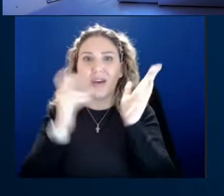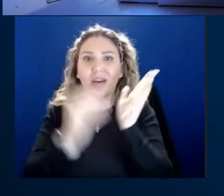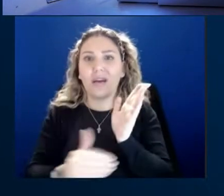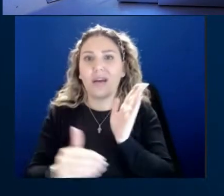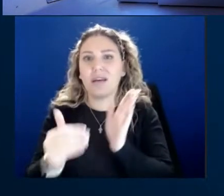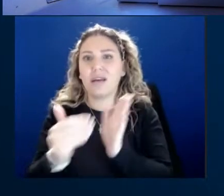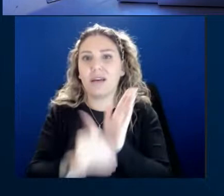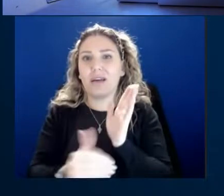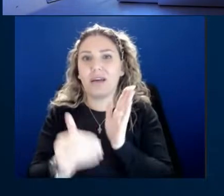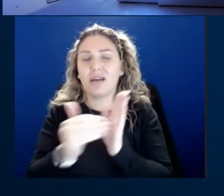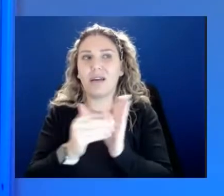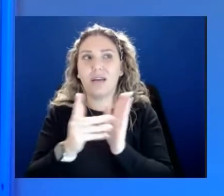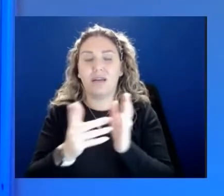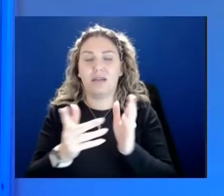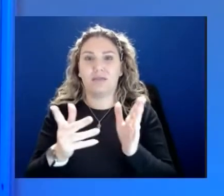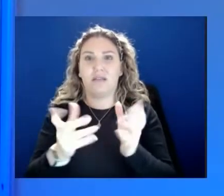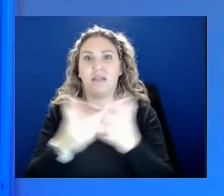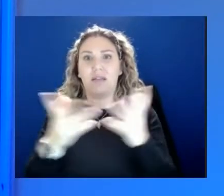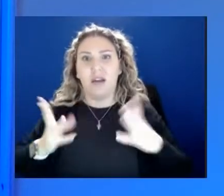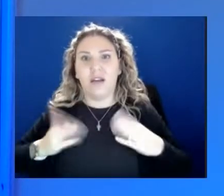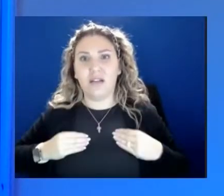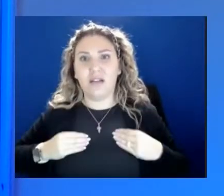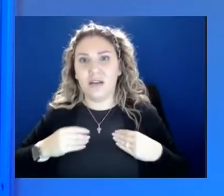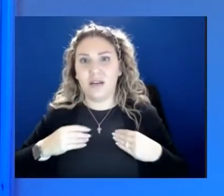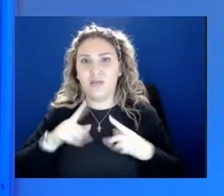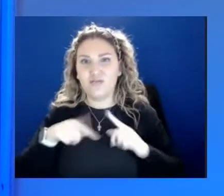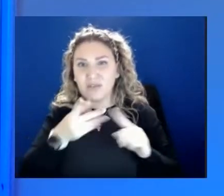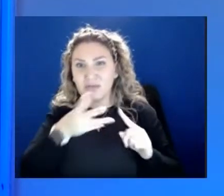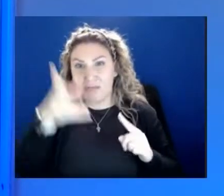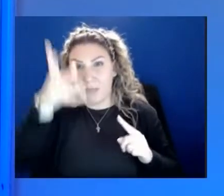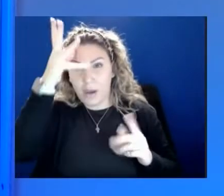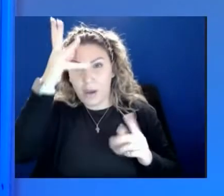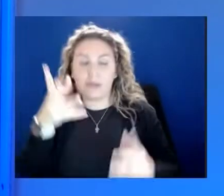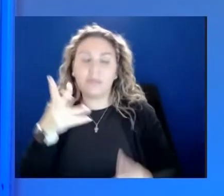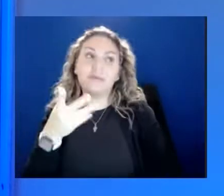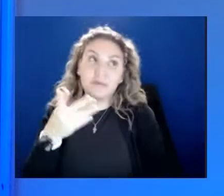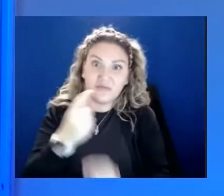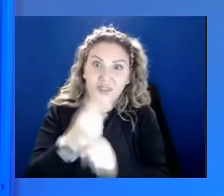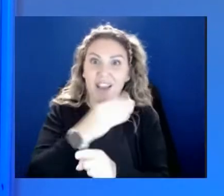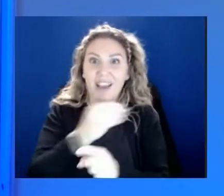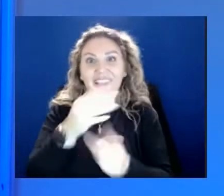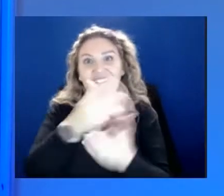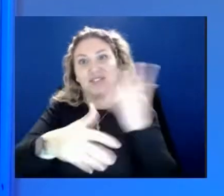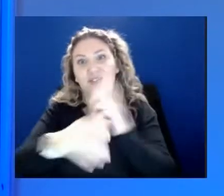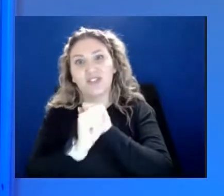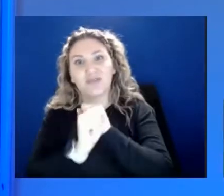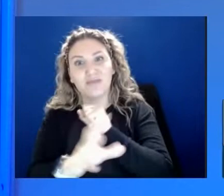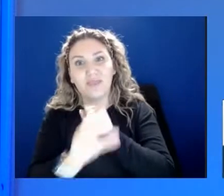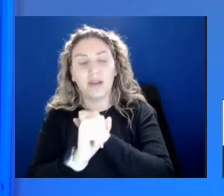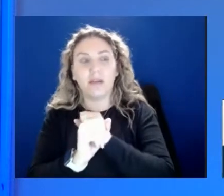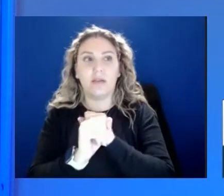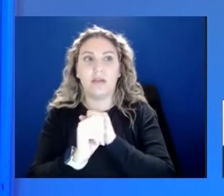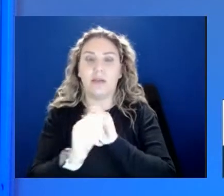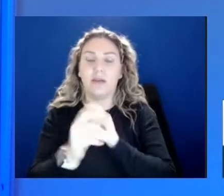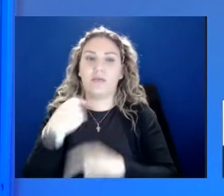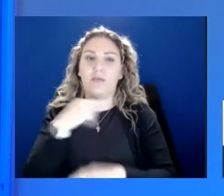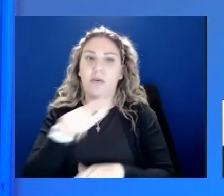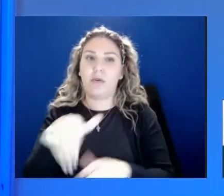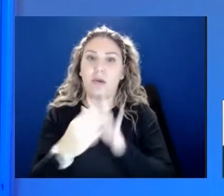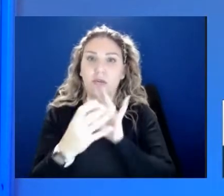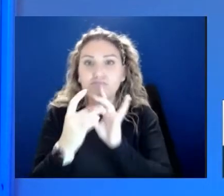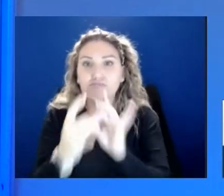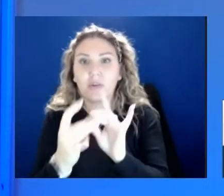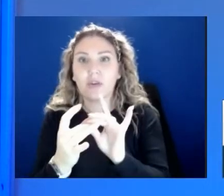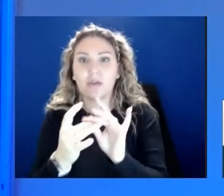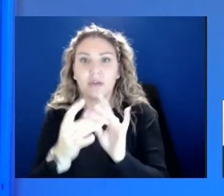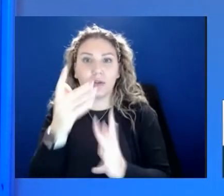think, for a parent. It is, and because of social media and because of how connected we all are, we all know what's happened.